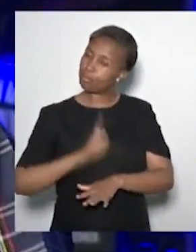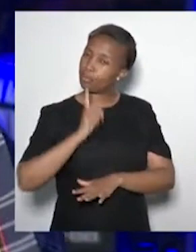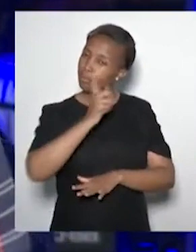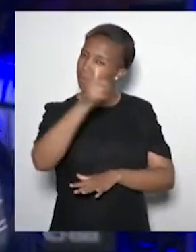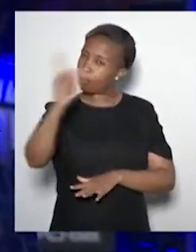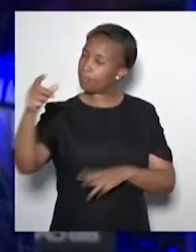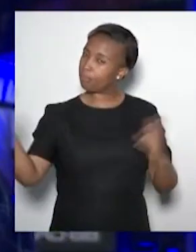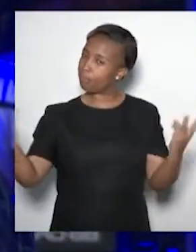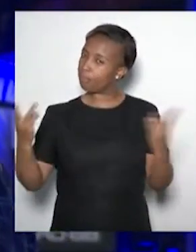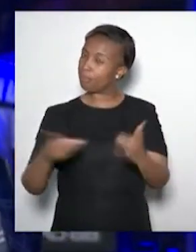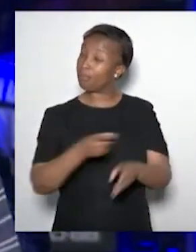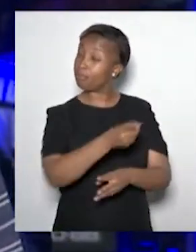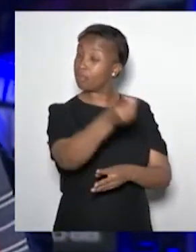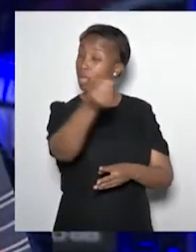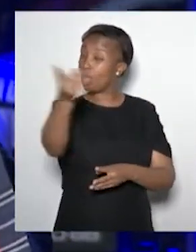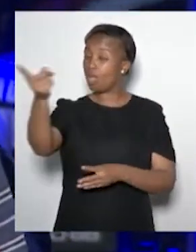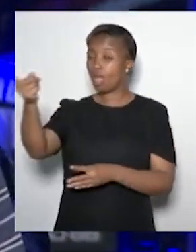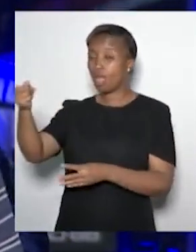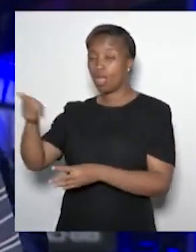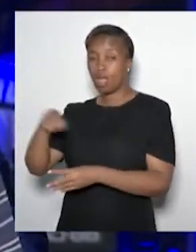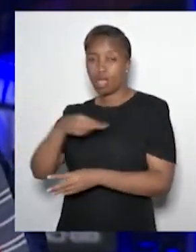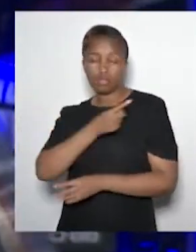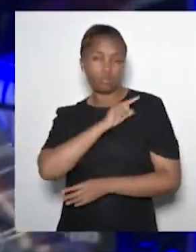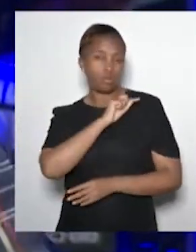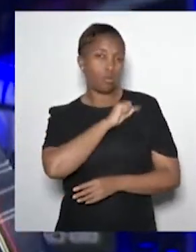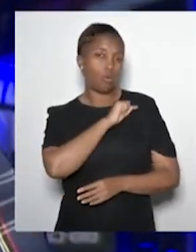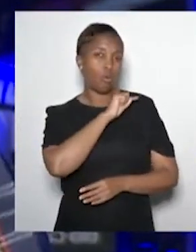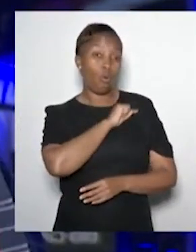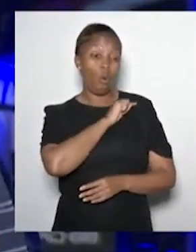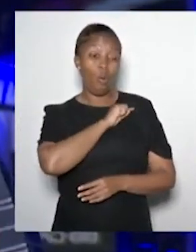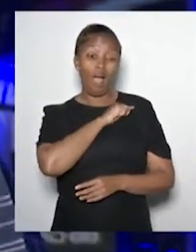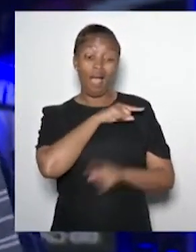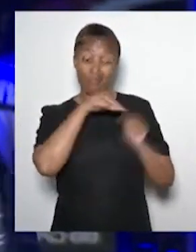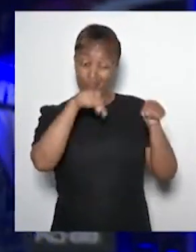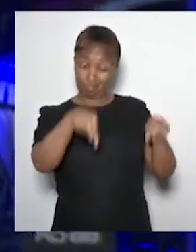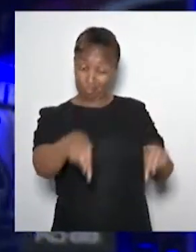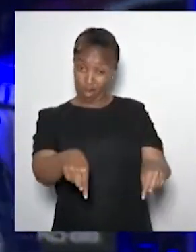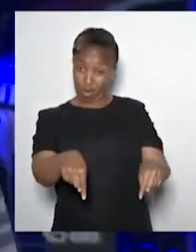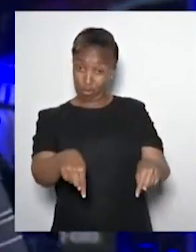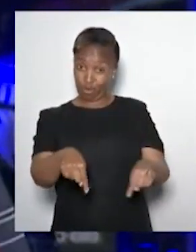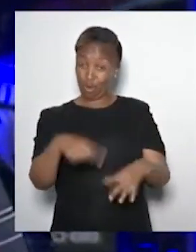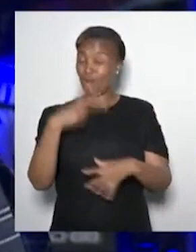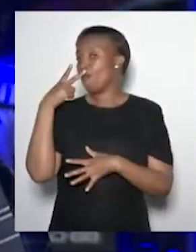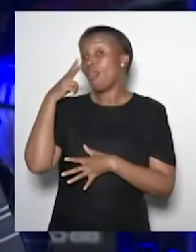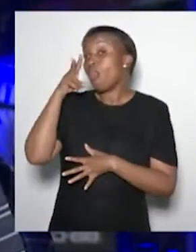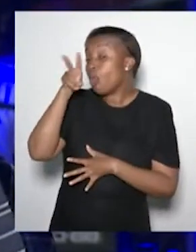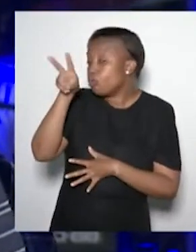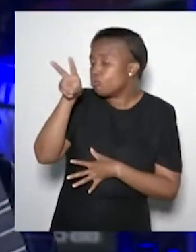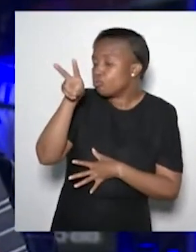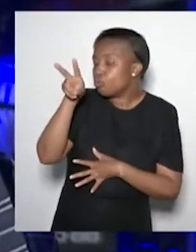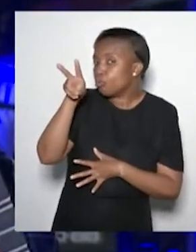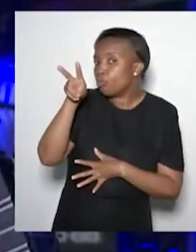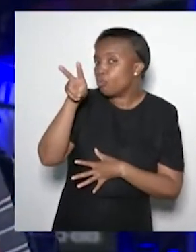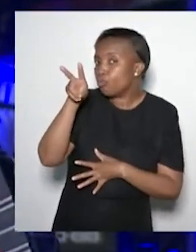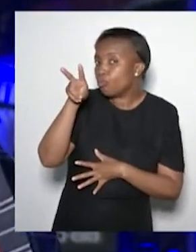people why we now look to you.